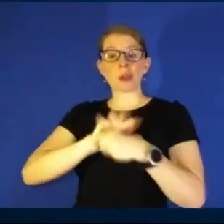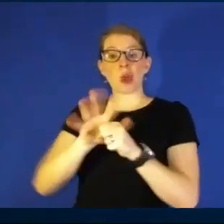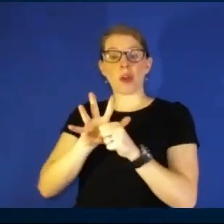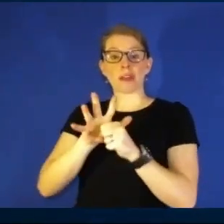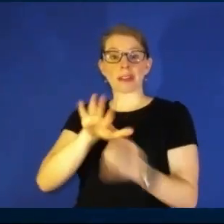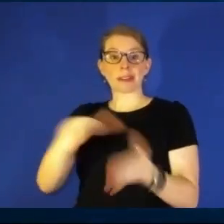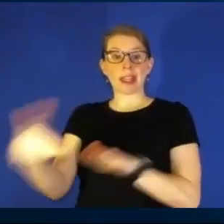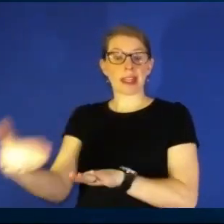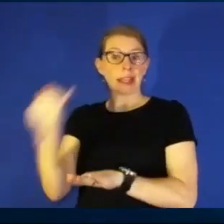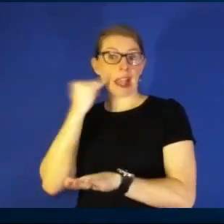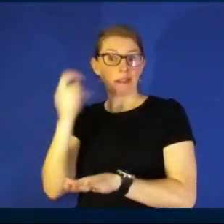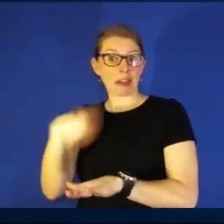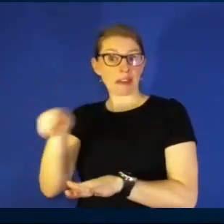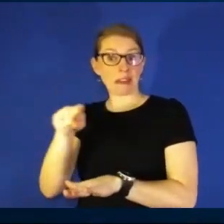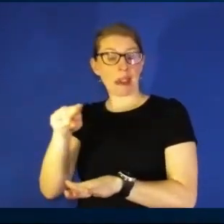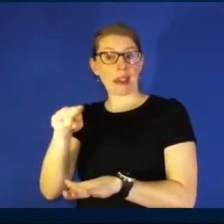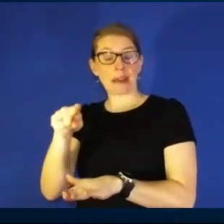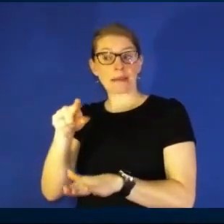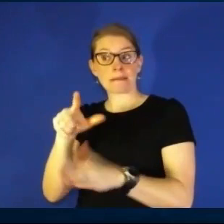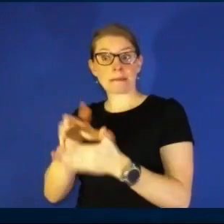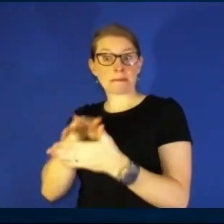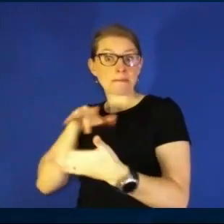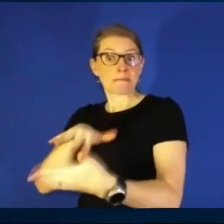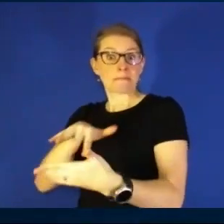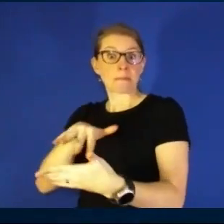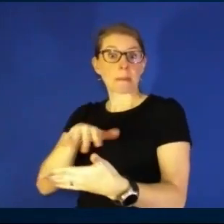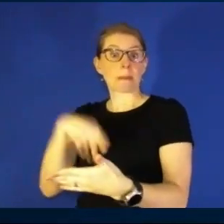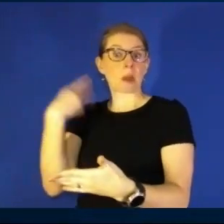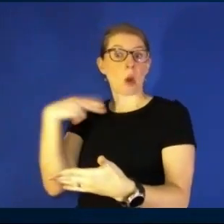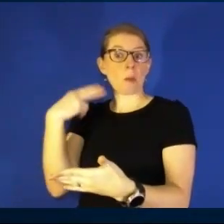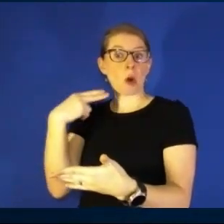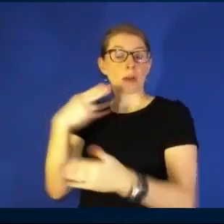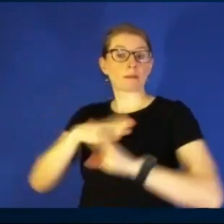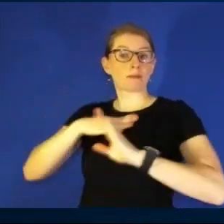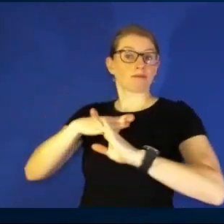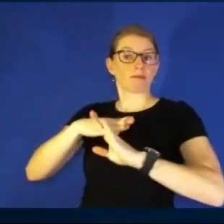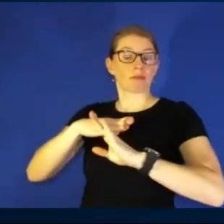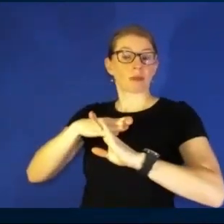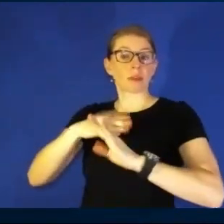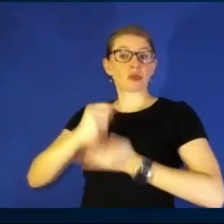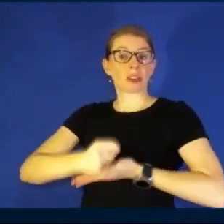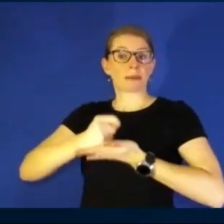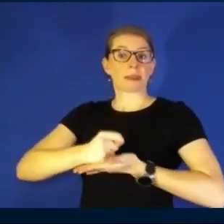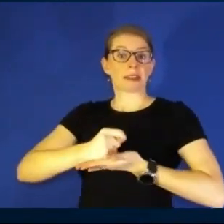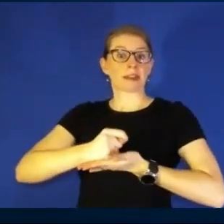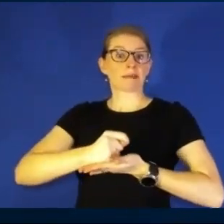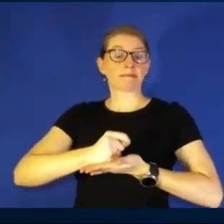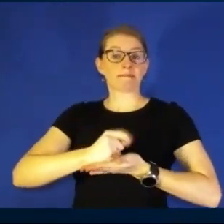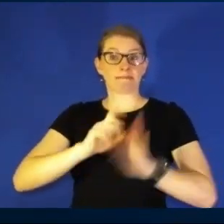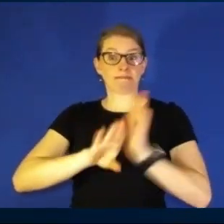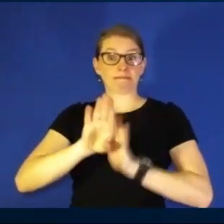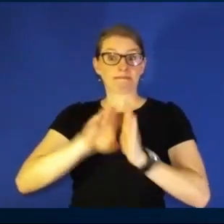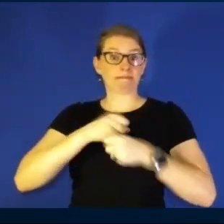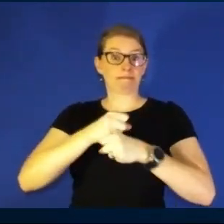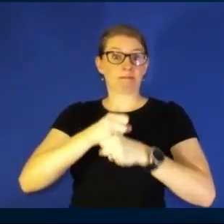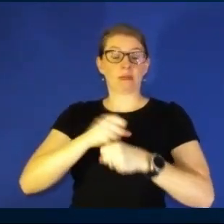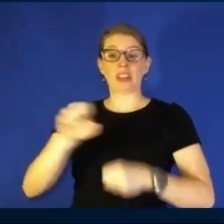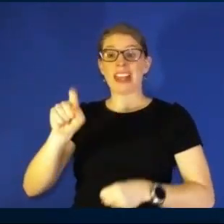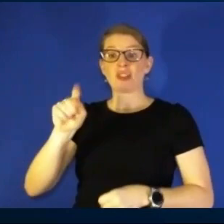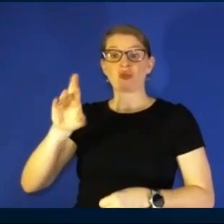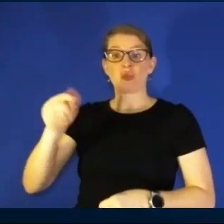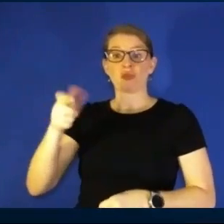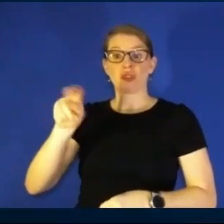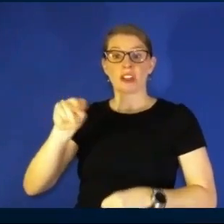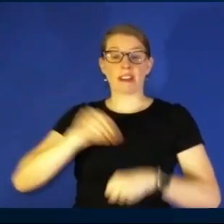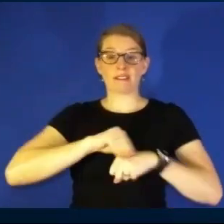findings, this might help design hormone-based preventative treatments. They say estrogen directly affects the virus by